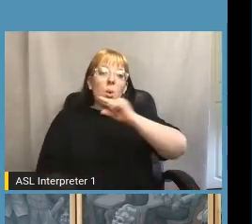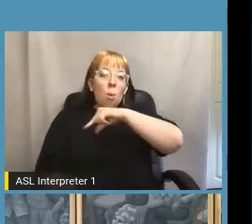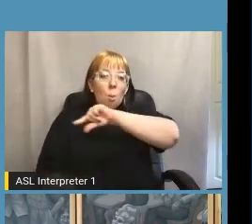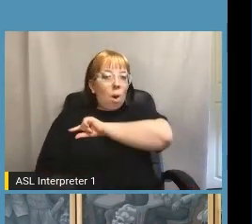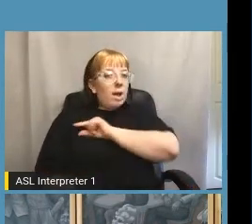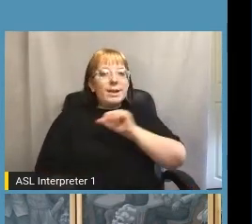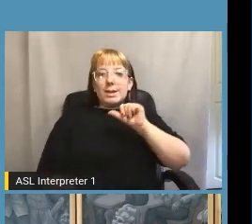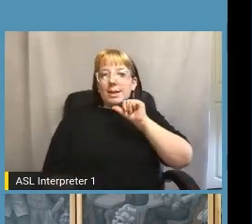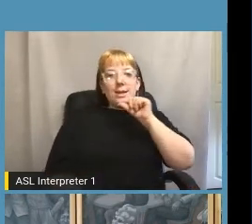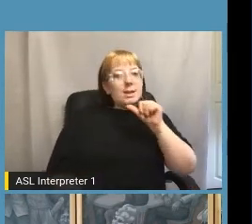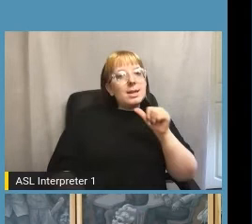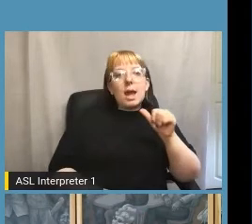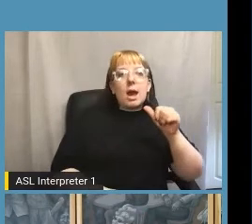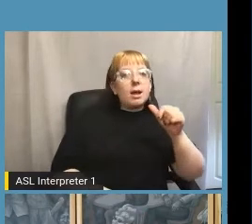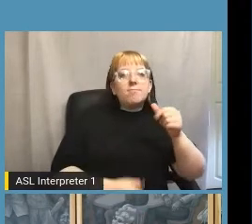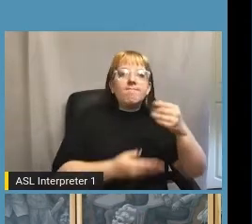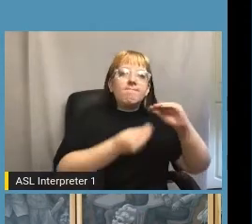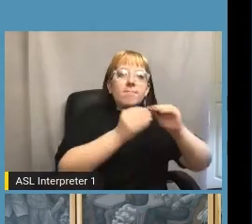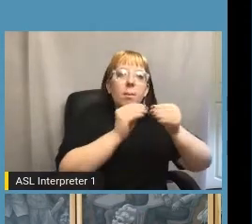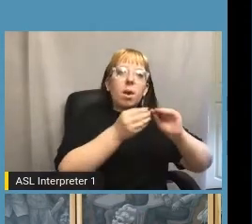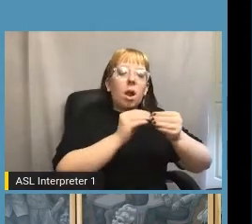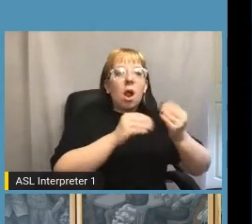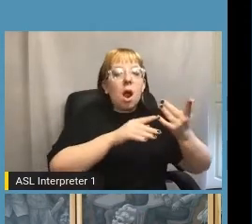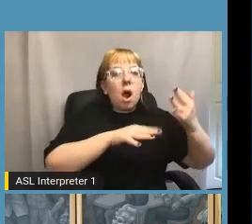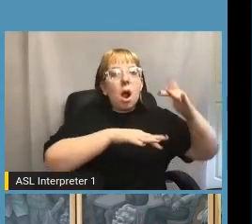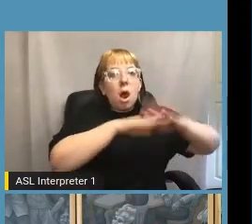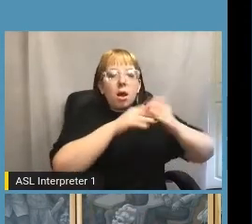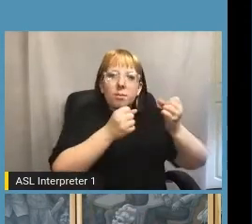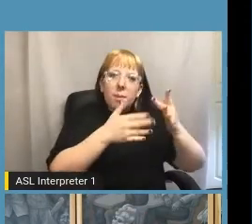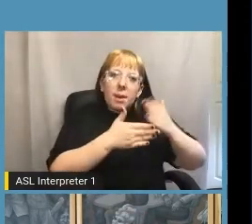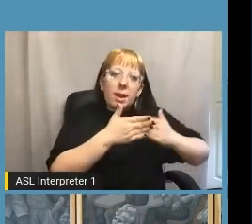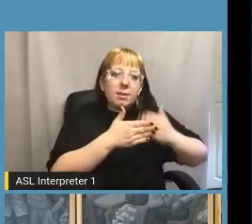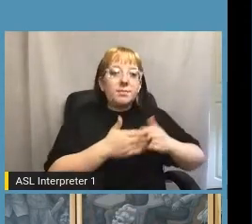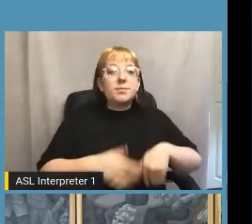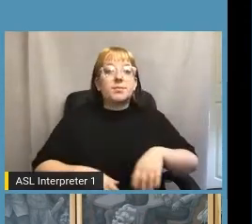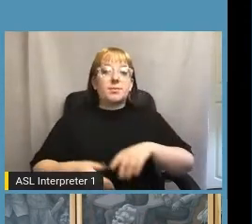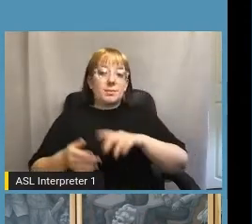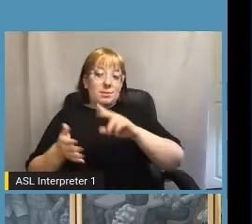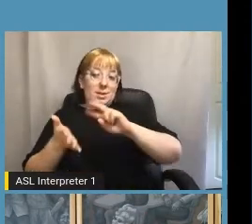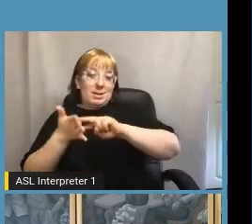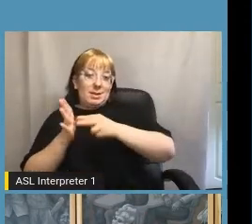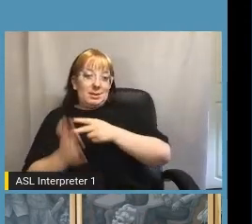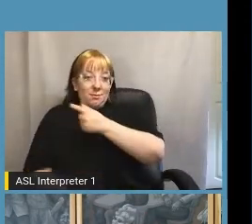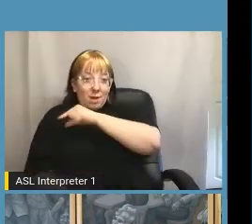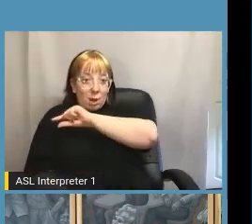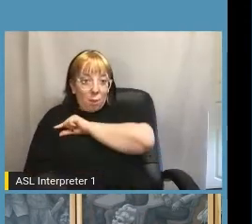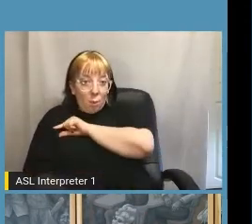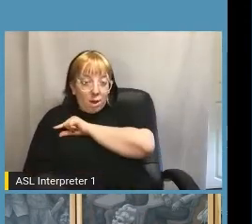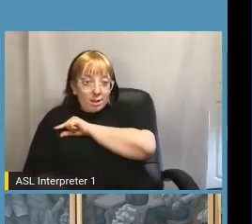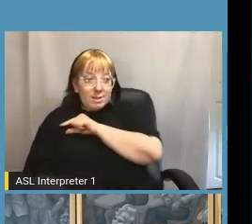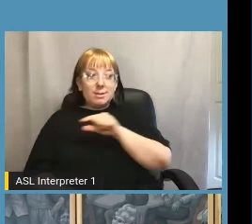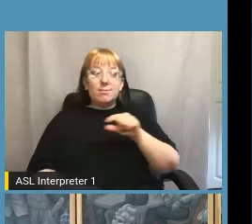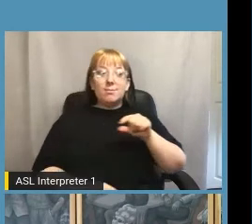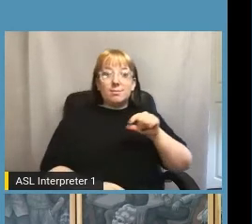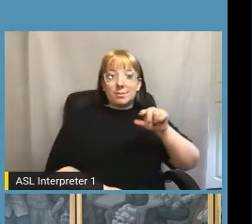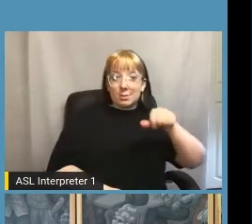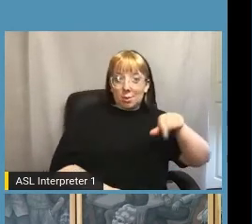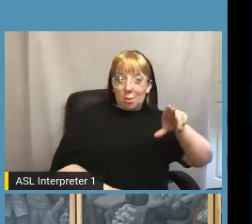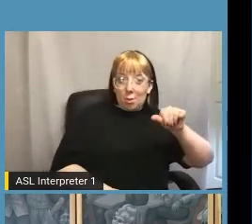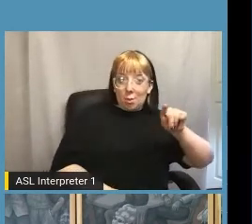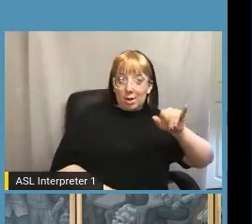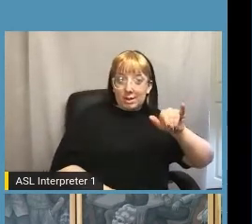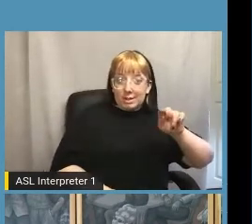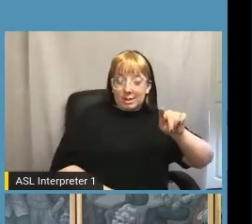And I also note that you define quality and you define quantity, but that you should also focus